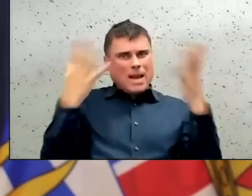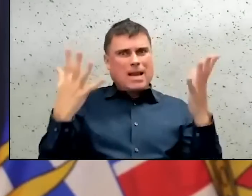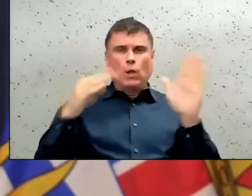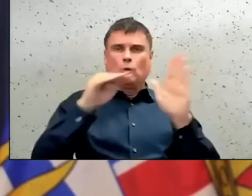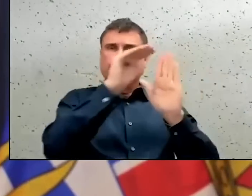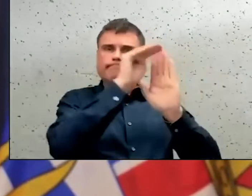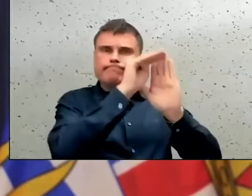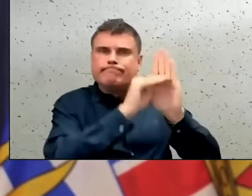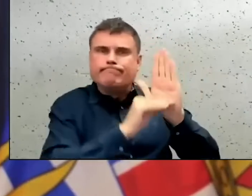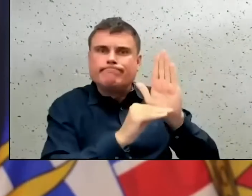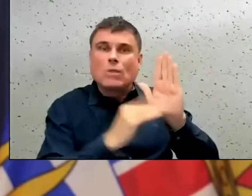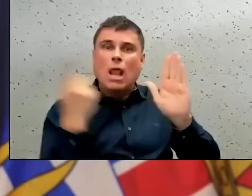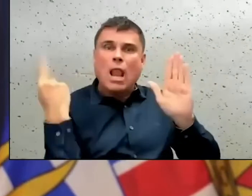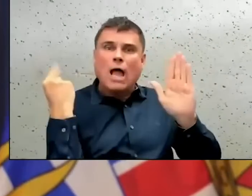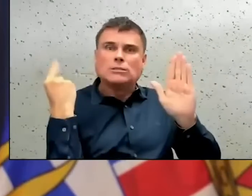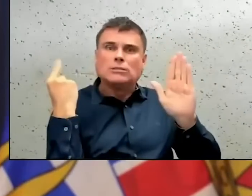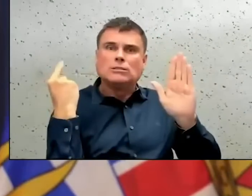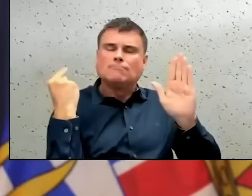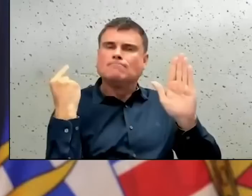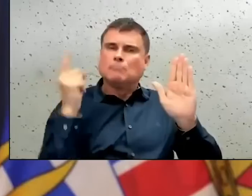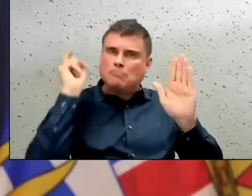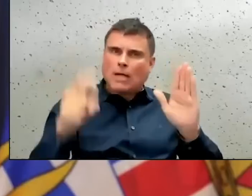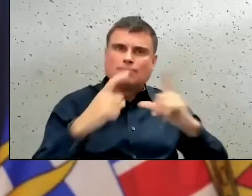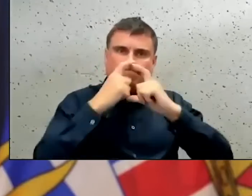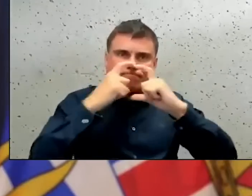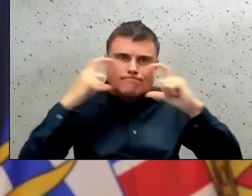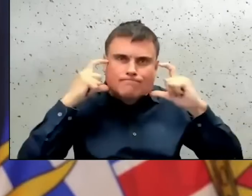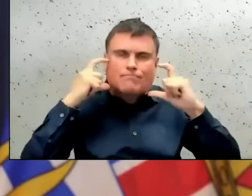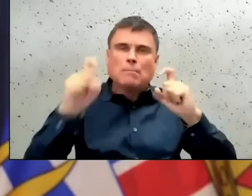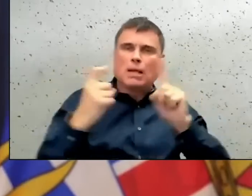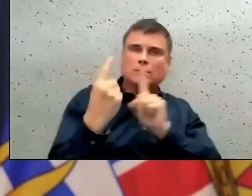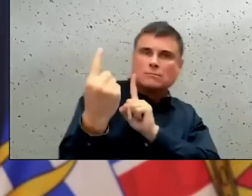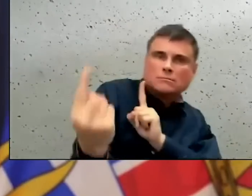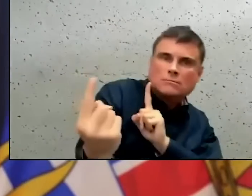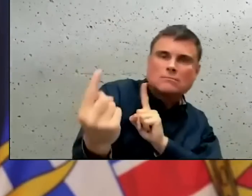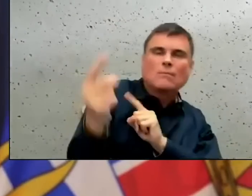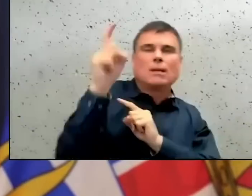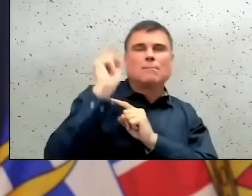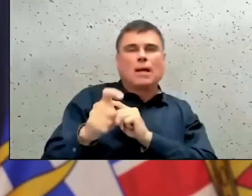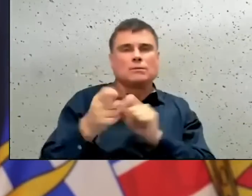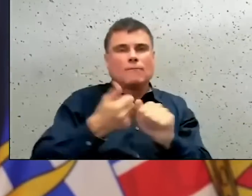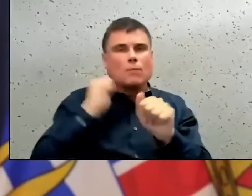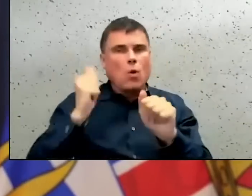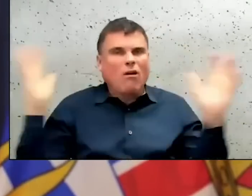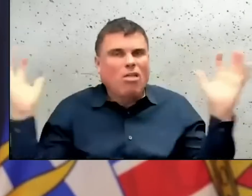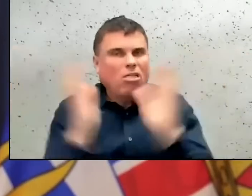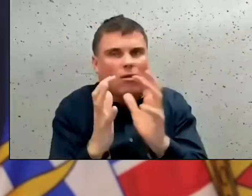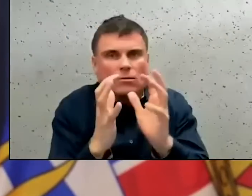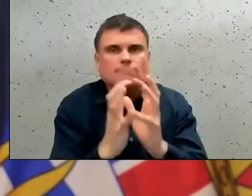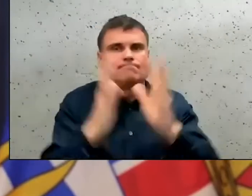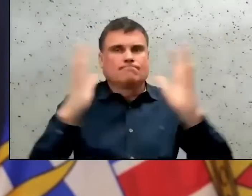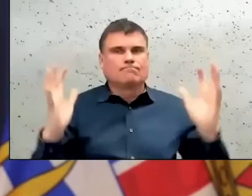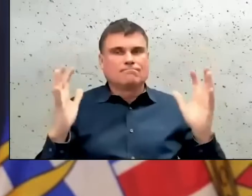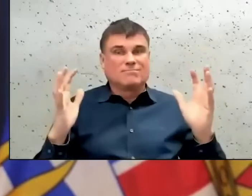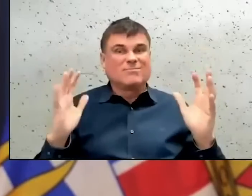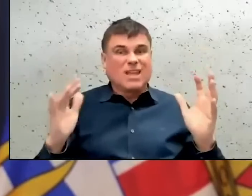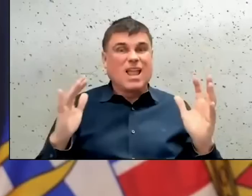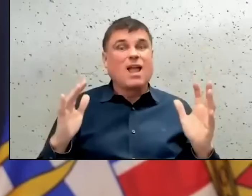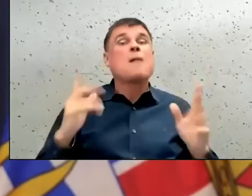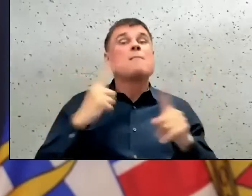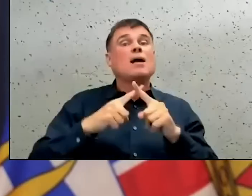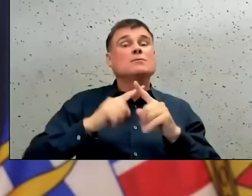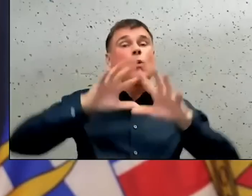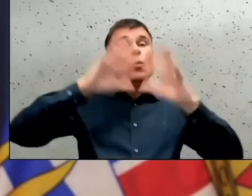season, which limited our ability to move around and spread, and particularly international travel restrictions, which we know is one of the